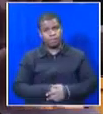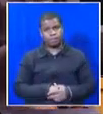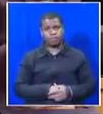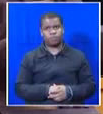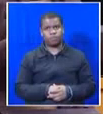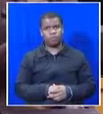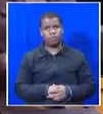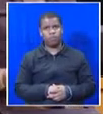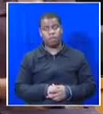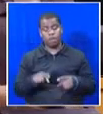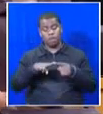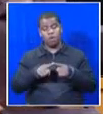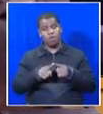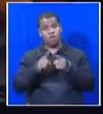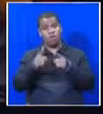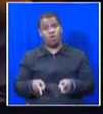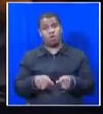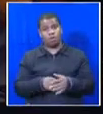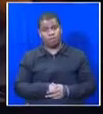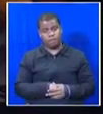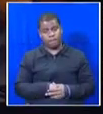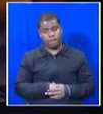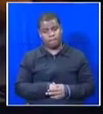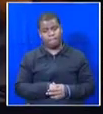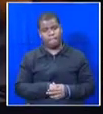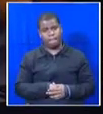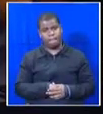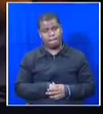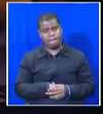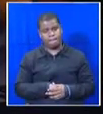Point of order, Chair. Point of order, Chair. Yes, honorable. Point of order, Chair.